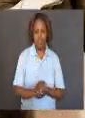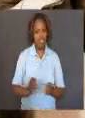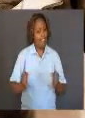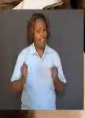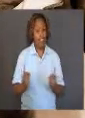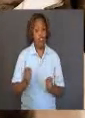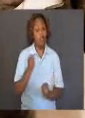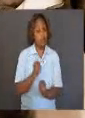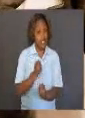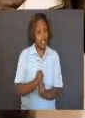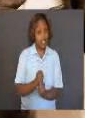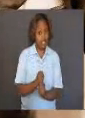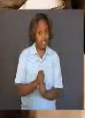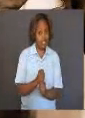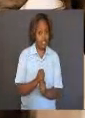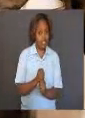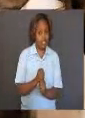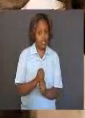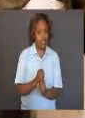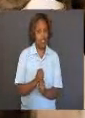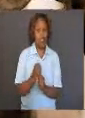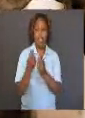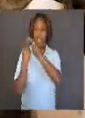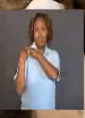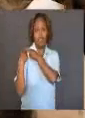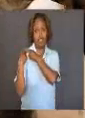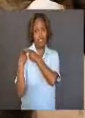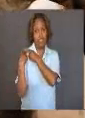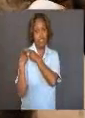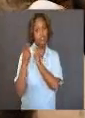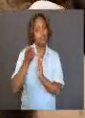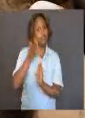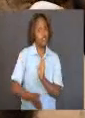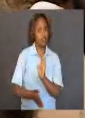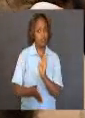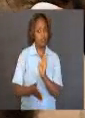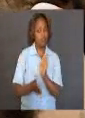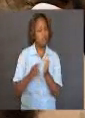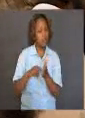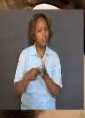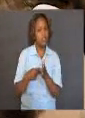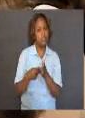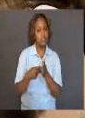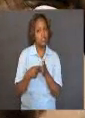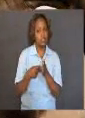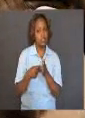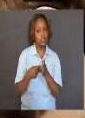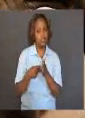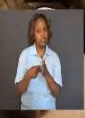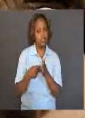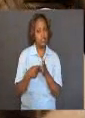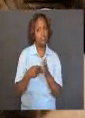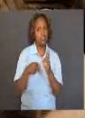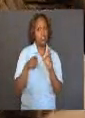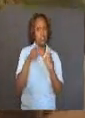Working hard to fulfill responsibilities also means that people